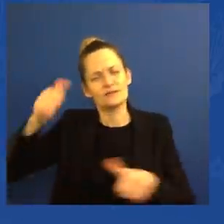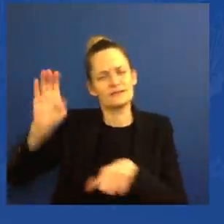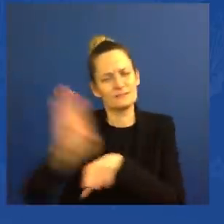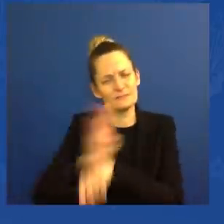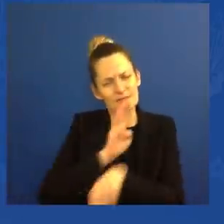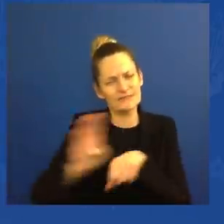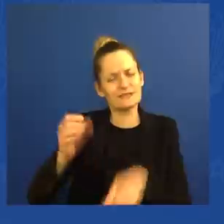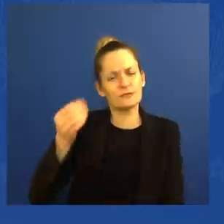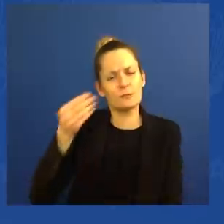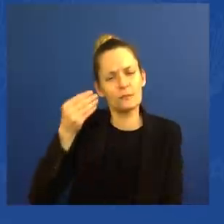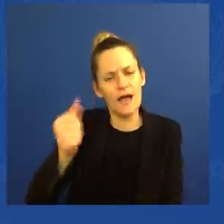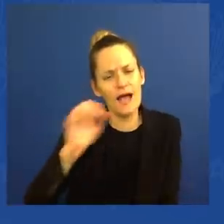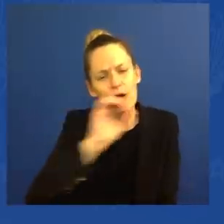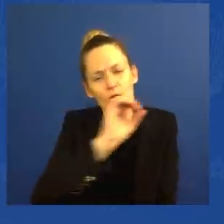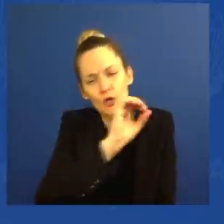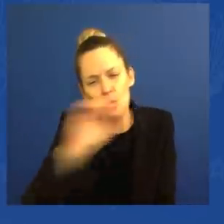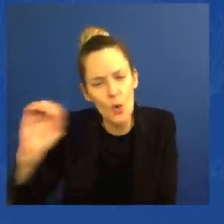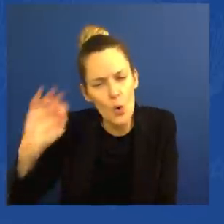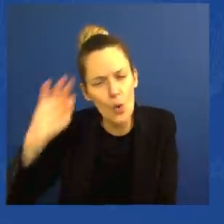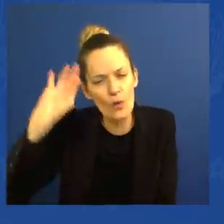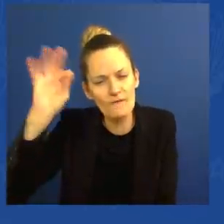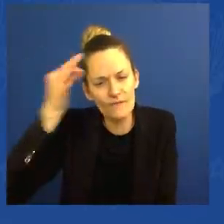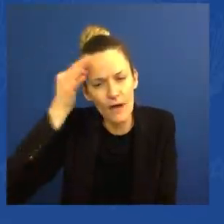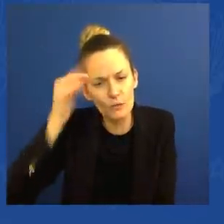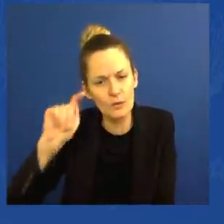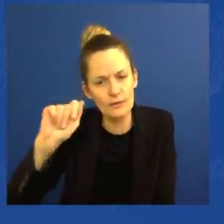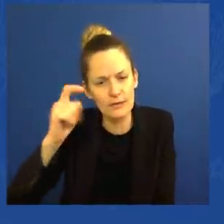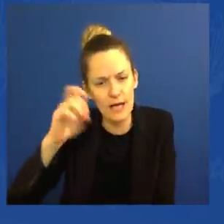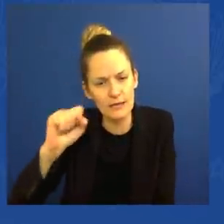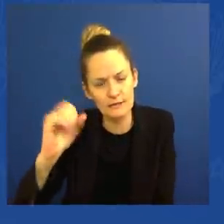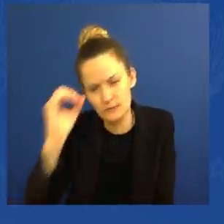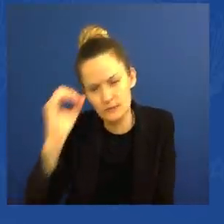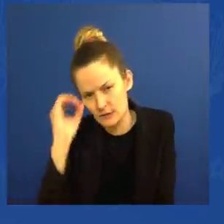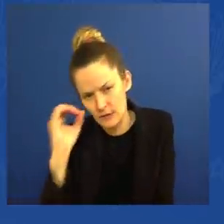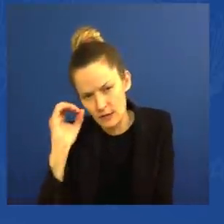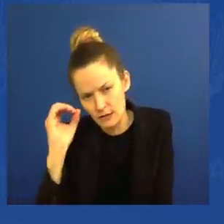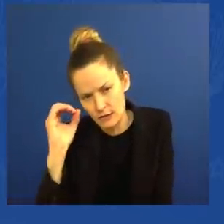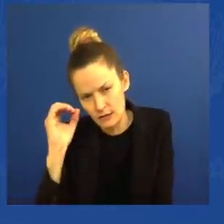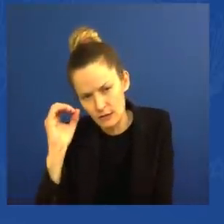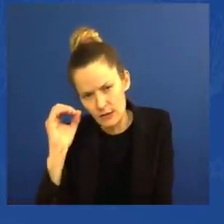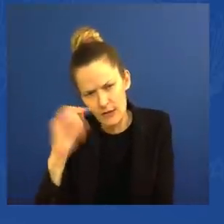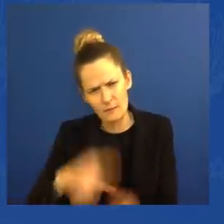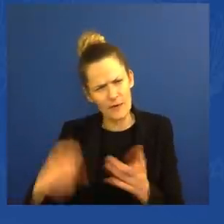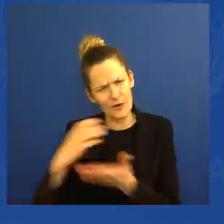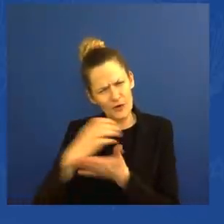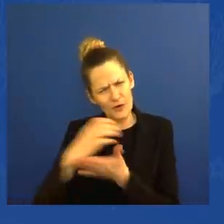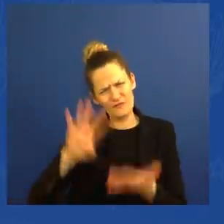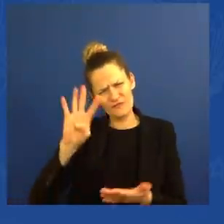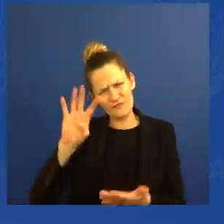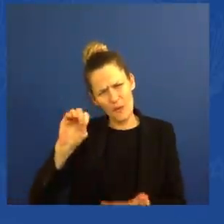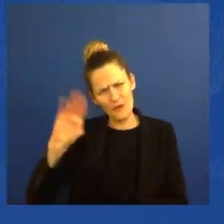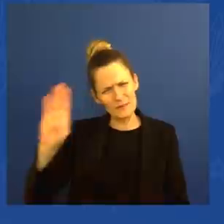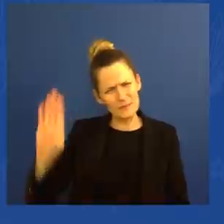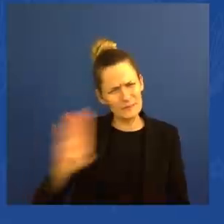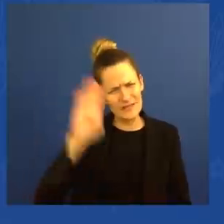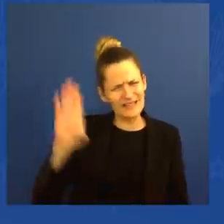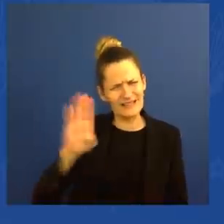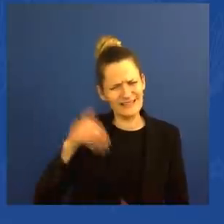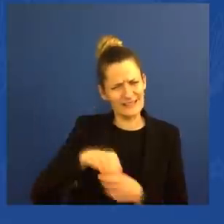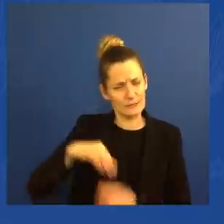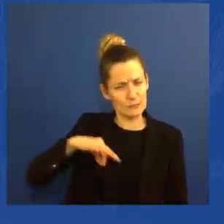made $40 billion in profits. Look, I said, I'm a capitalist. That's not about punishing